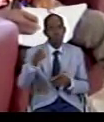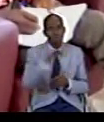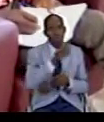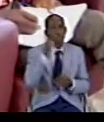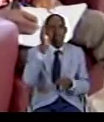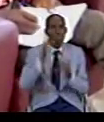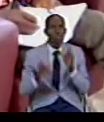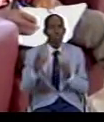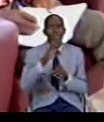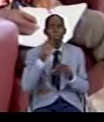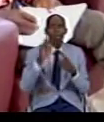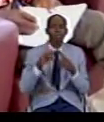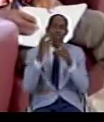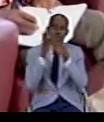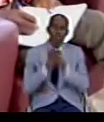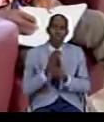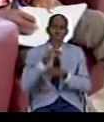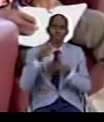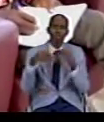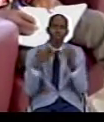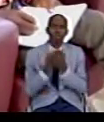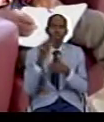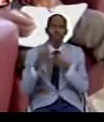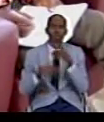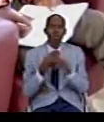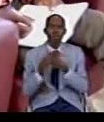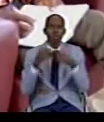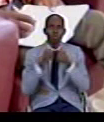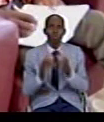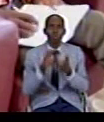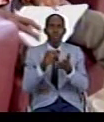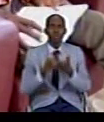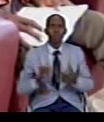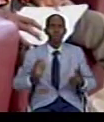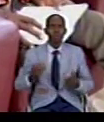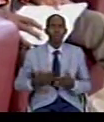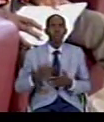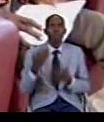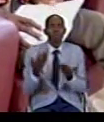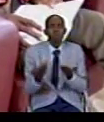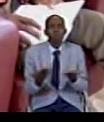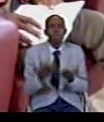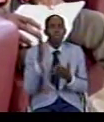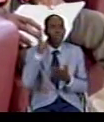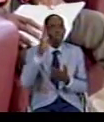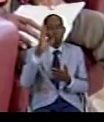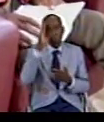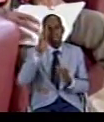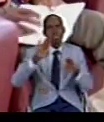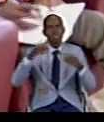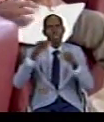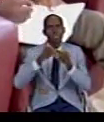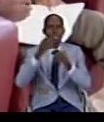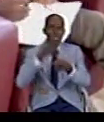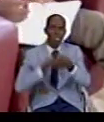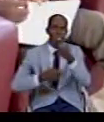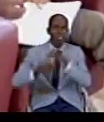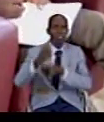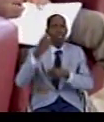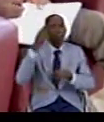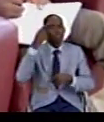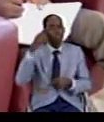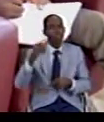were to gain the whole world and lose your own soul, or what shall a man give in exchange for